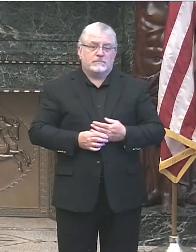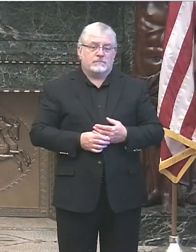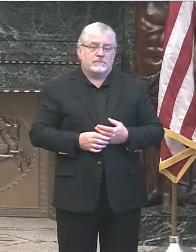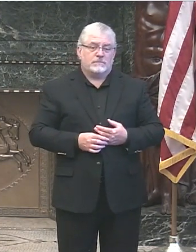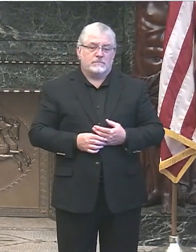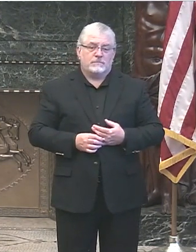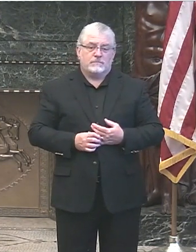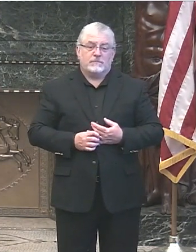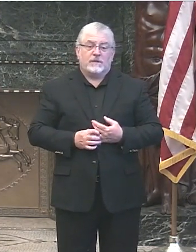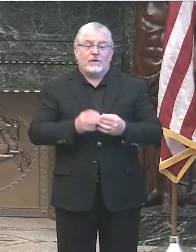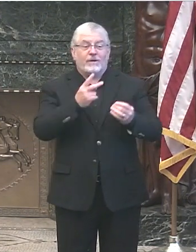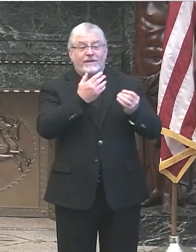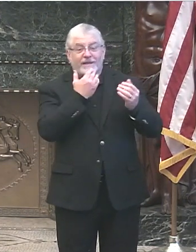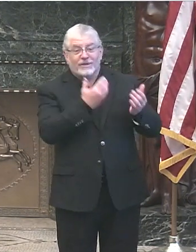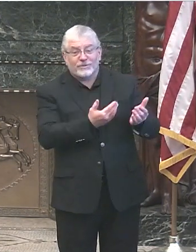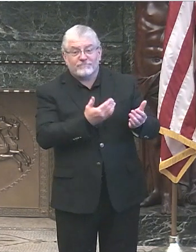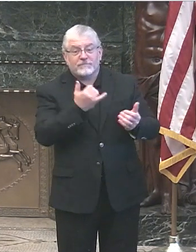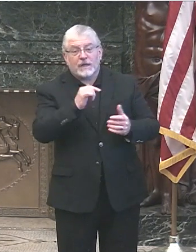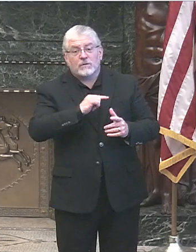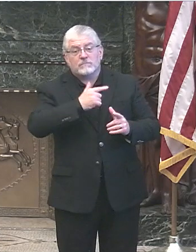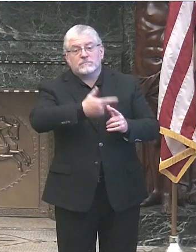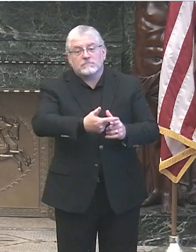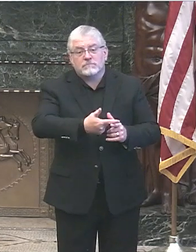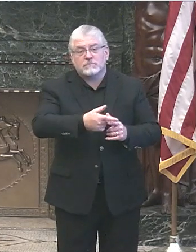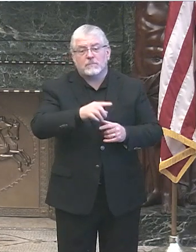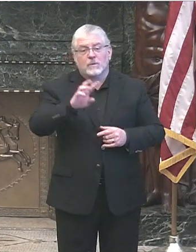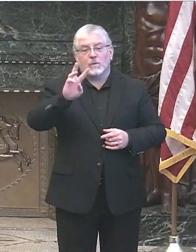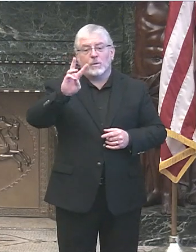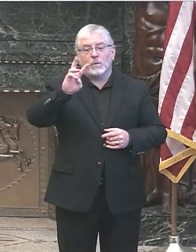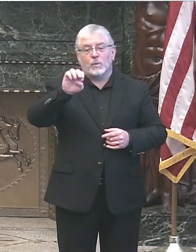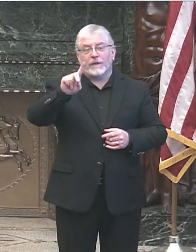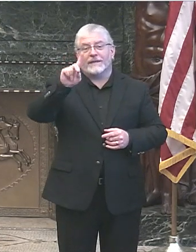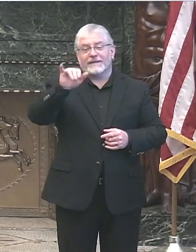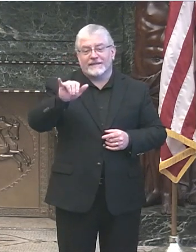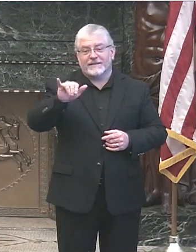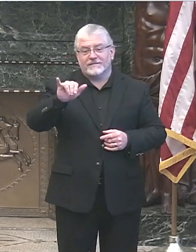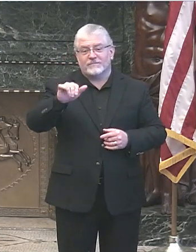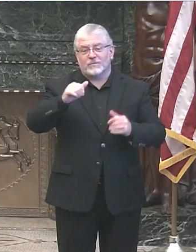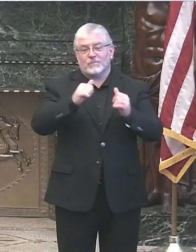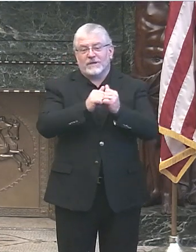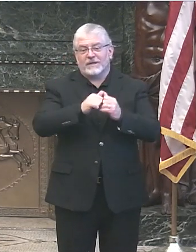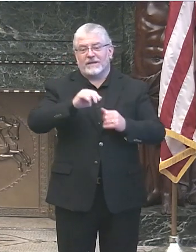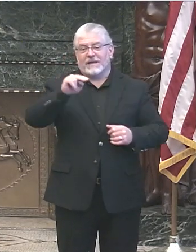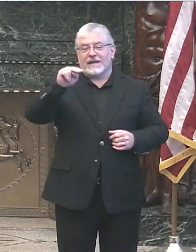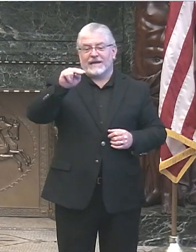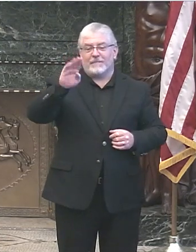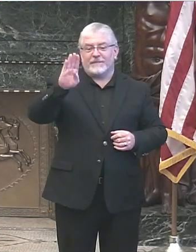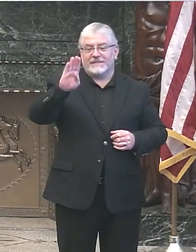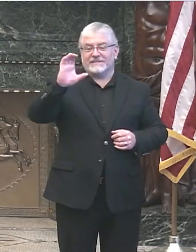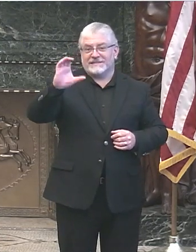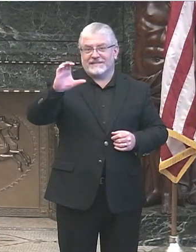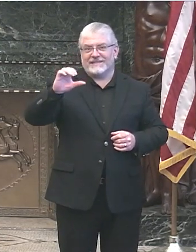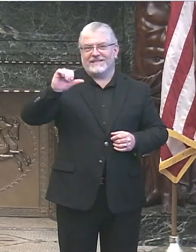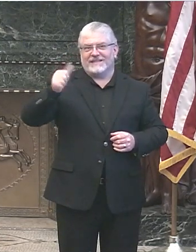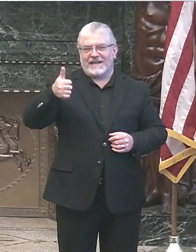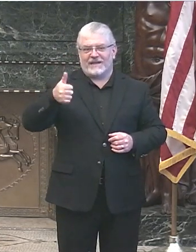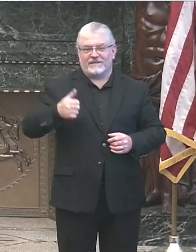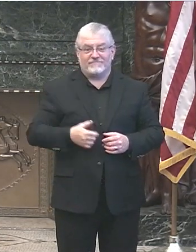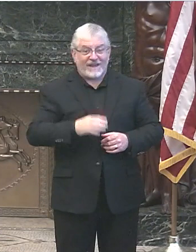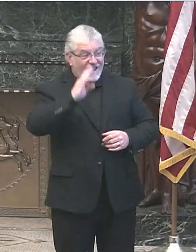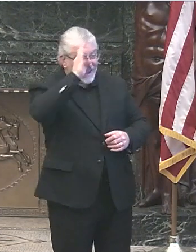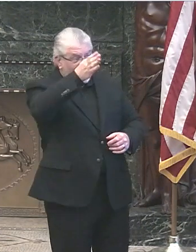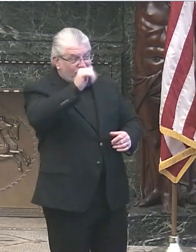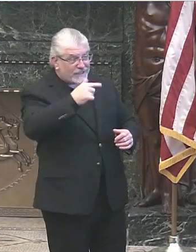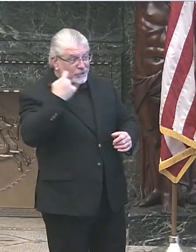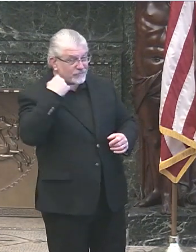Thanks, Walter. Now we're going to go to Wendy Saltzman with NBC 10. Wendy? Hi, can you hear me? Yes.